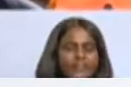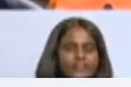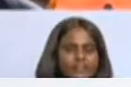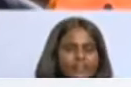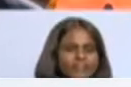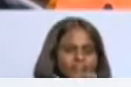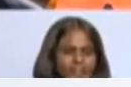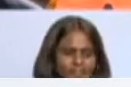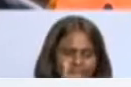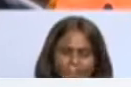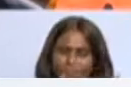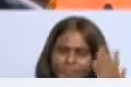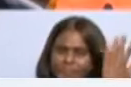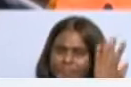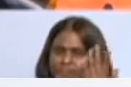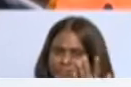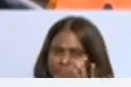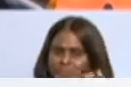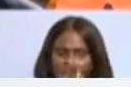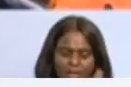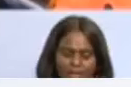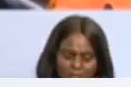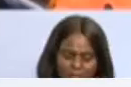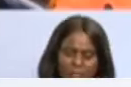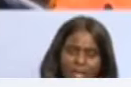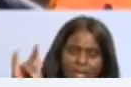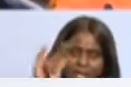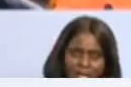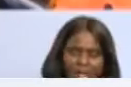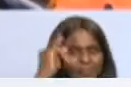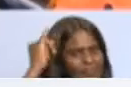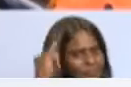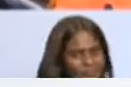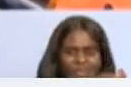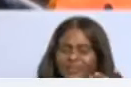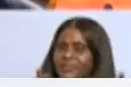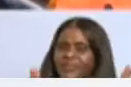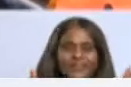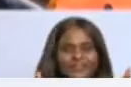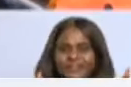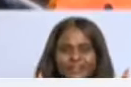the upgrading of the Kasama Airport has been finally completed.